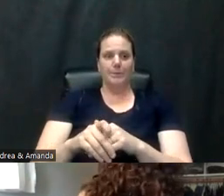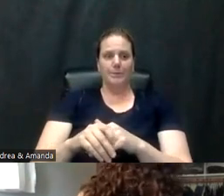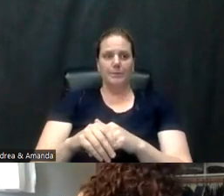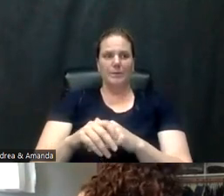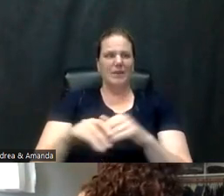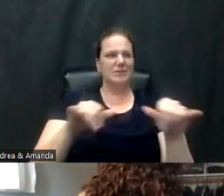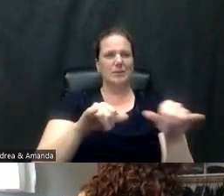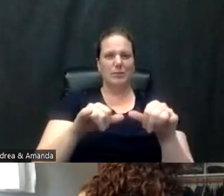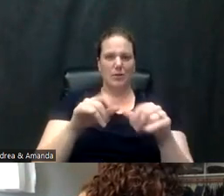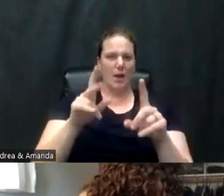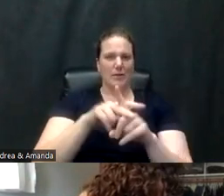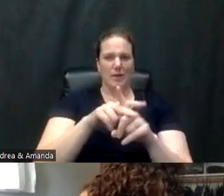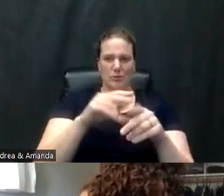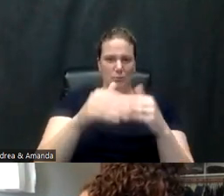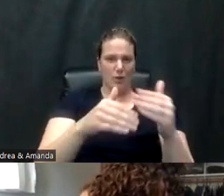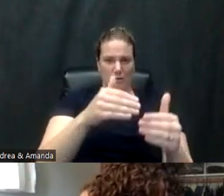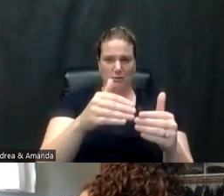Similar application process,